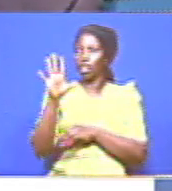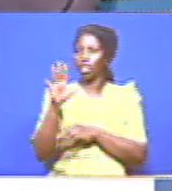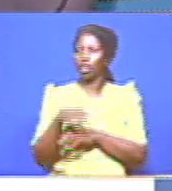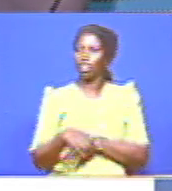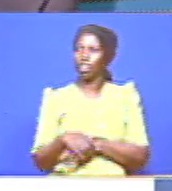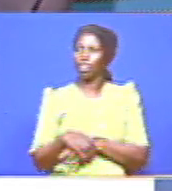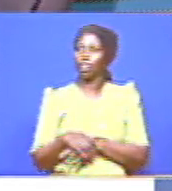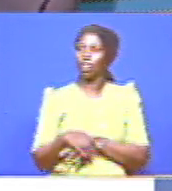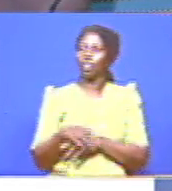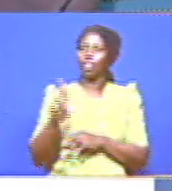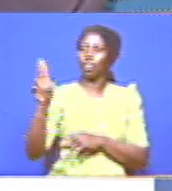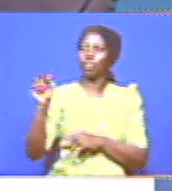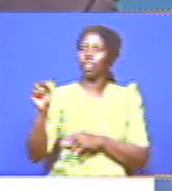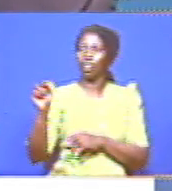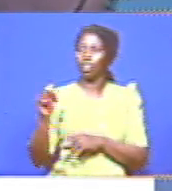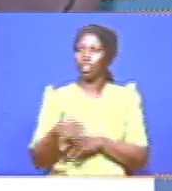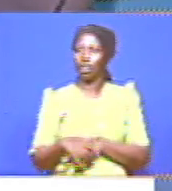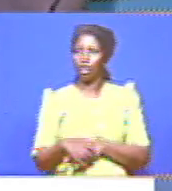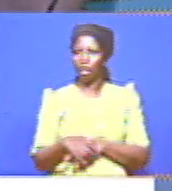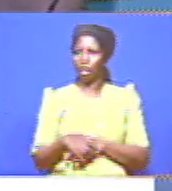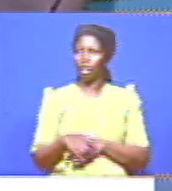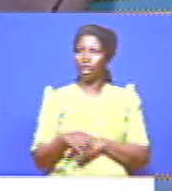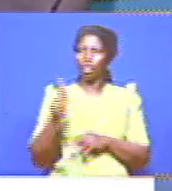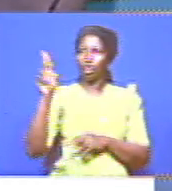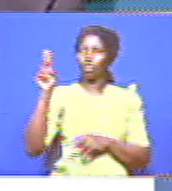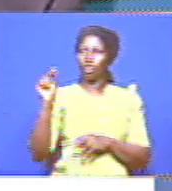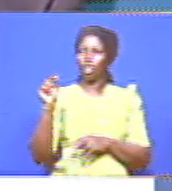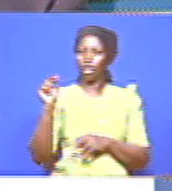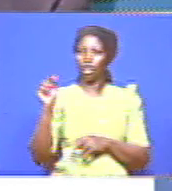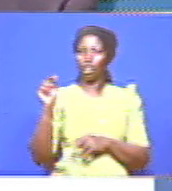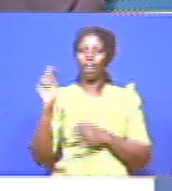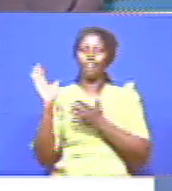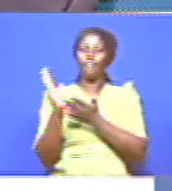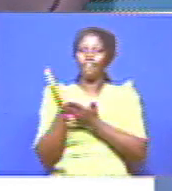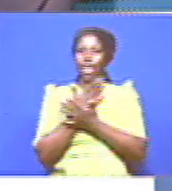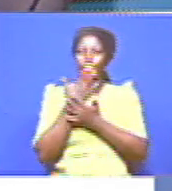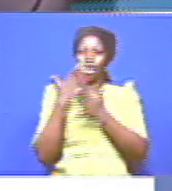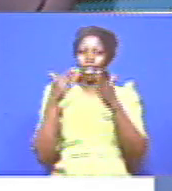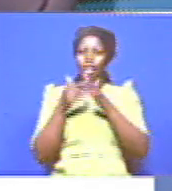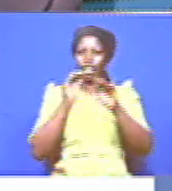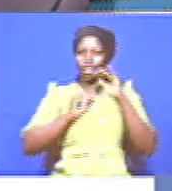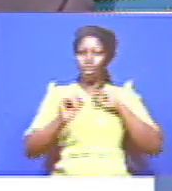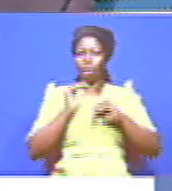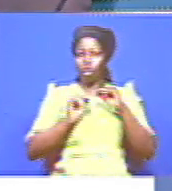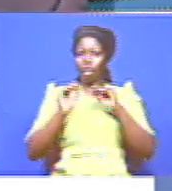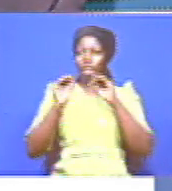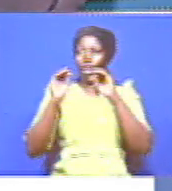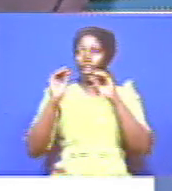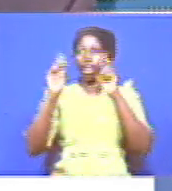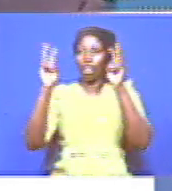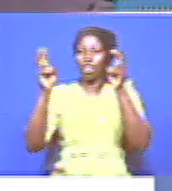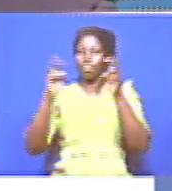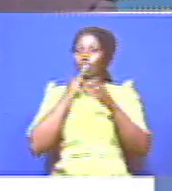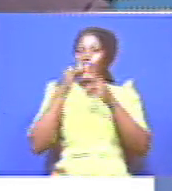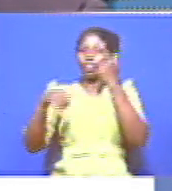the UN, the AMCAD, mm-hmm. United mm-hmm. Nations fight against corruption, mm-hmm. and as the theme is winning mm-hmm. the